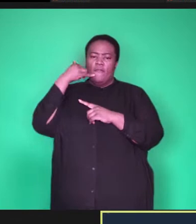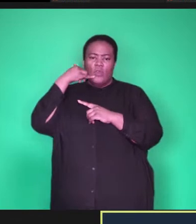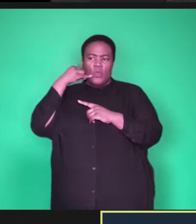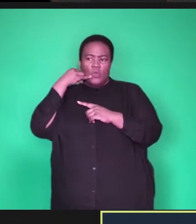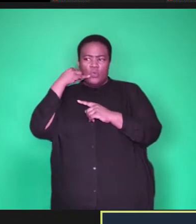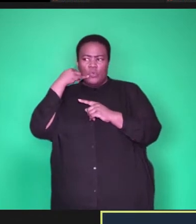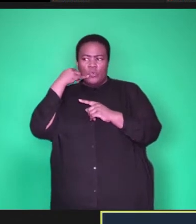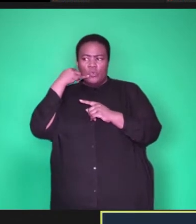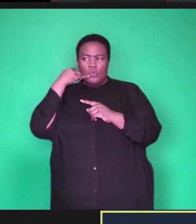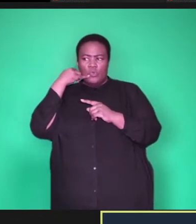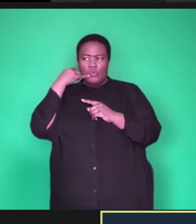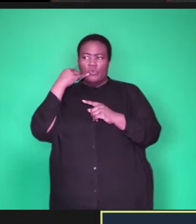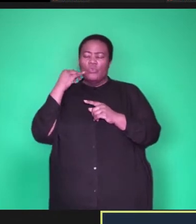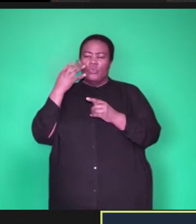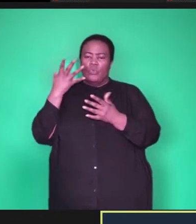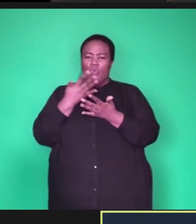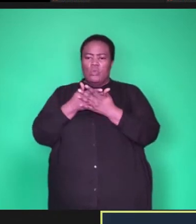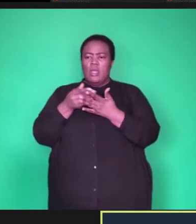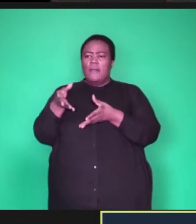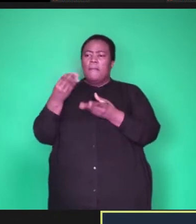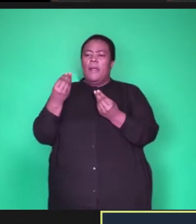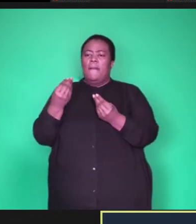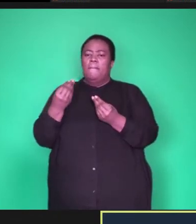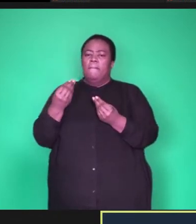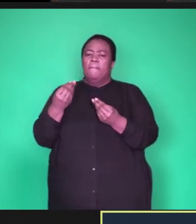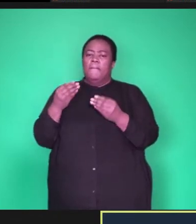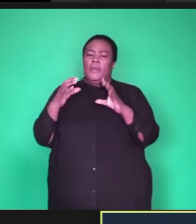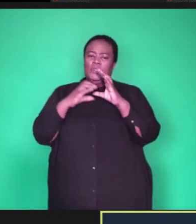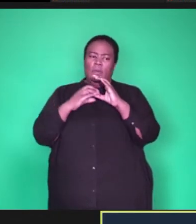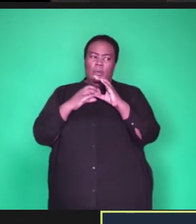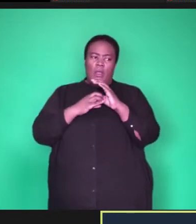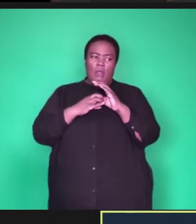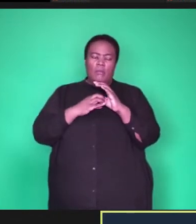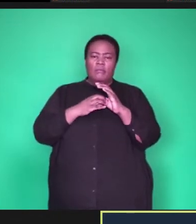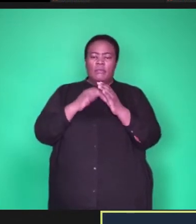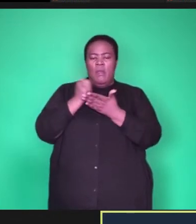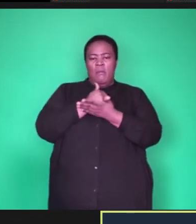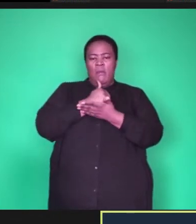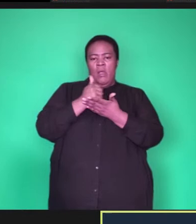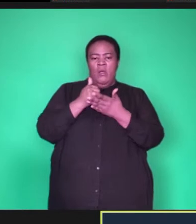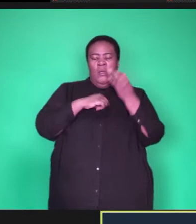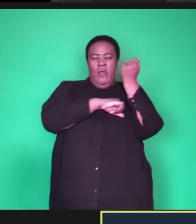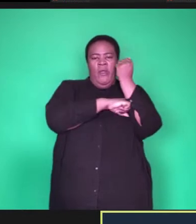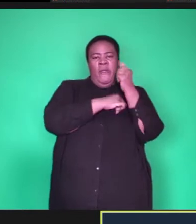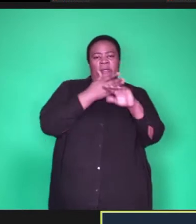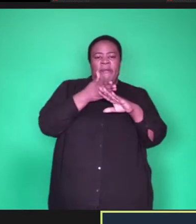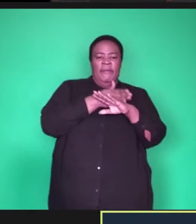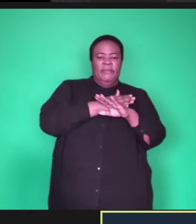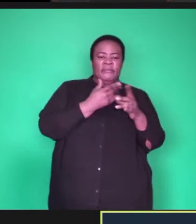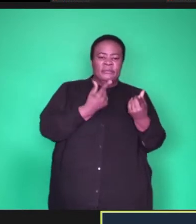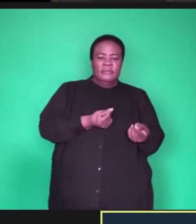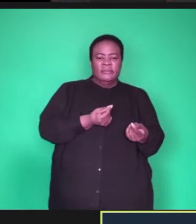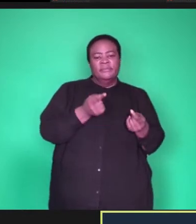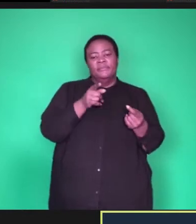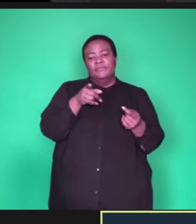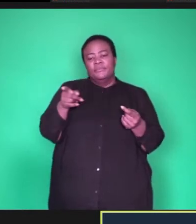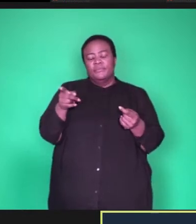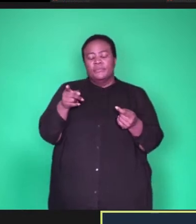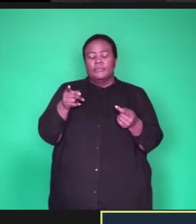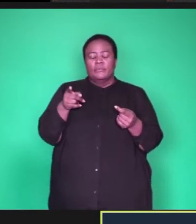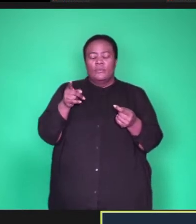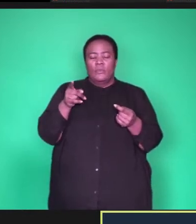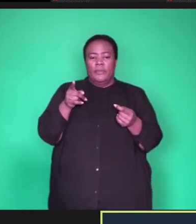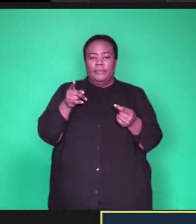at something like ShopRite. Post office used to play this role, but and all of this is in the absence of